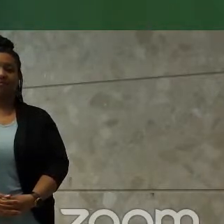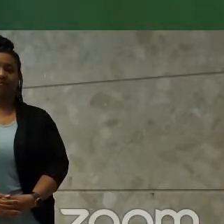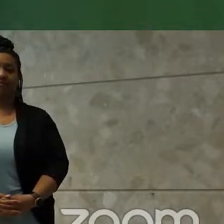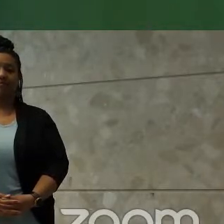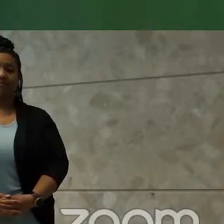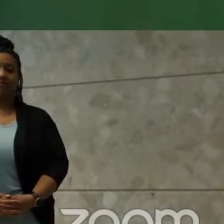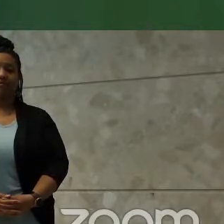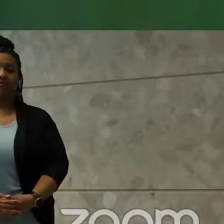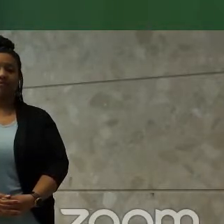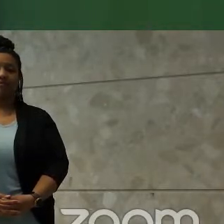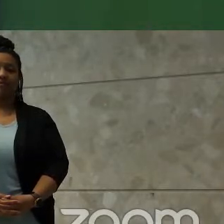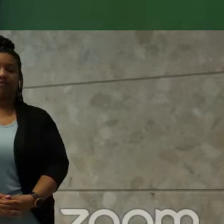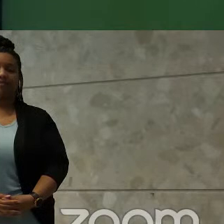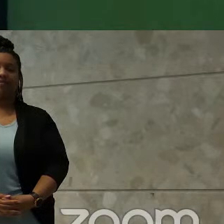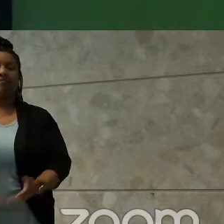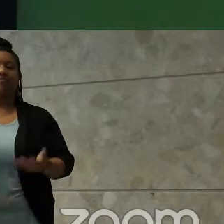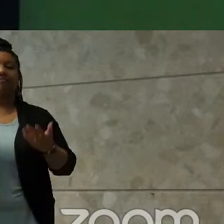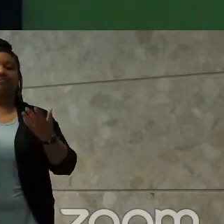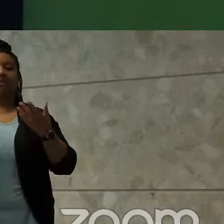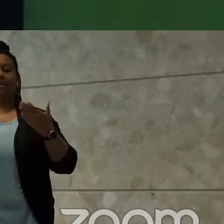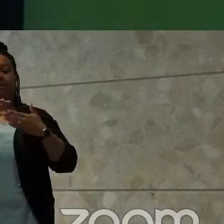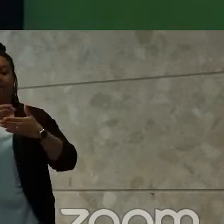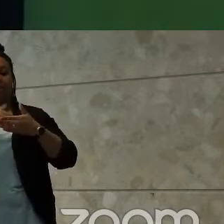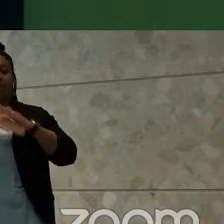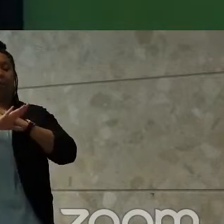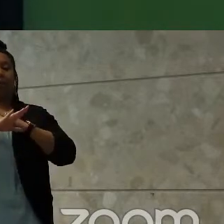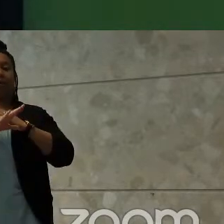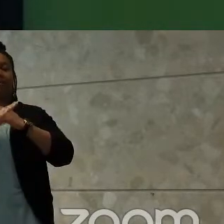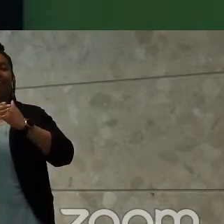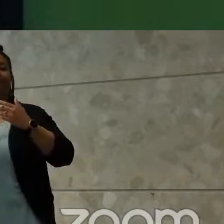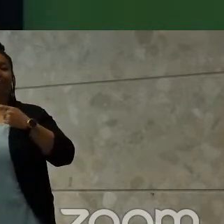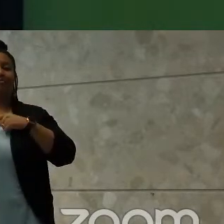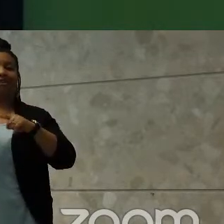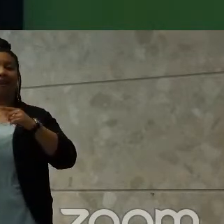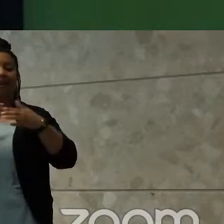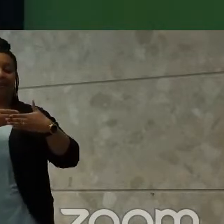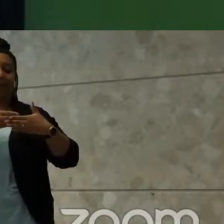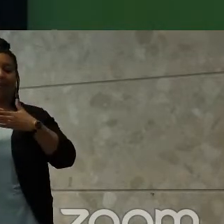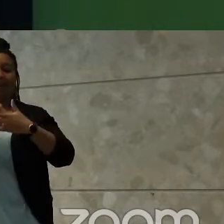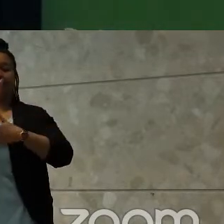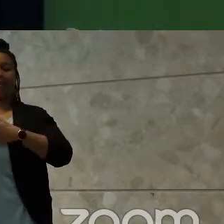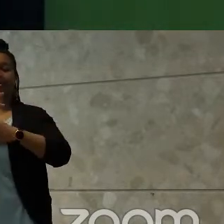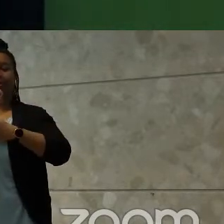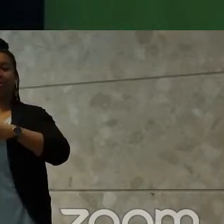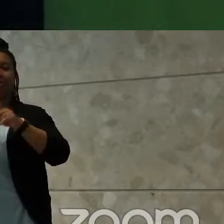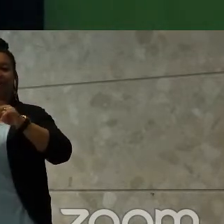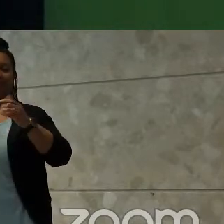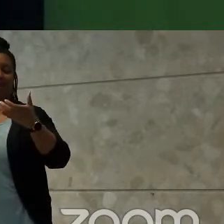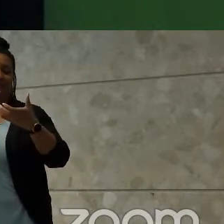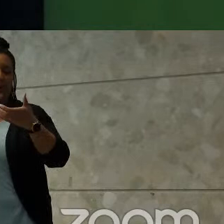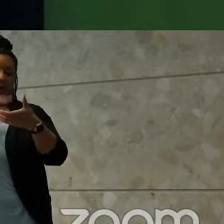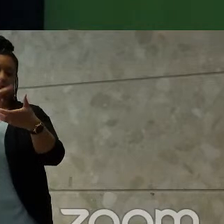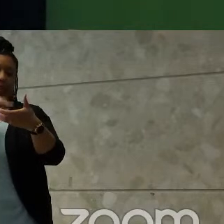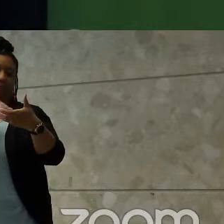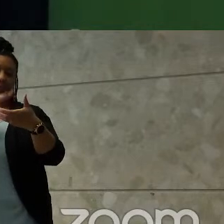So I may have been born in the baby boom, but I have to read off of my phone.